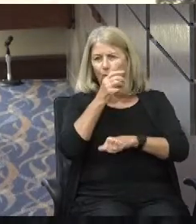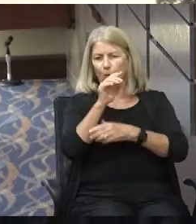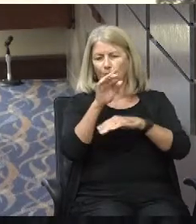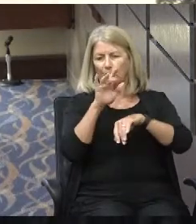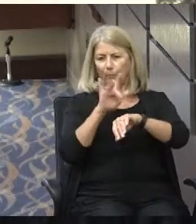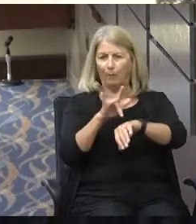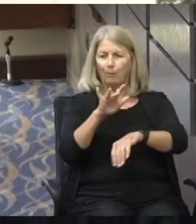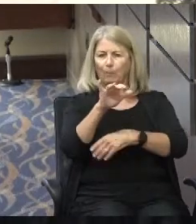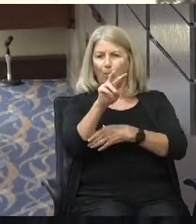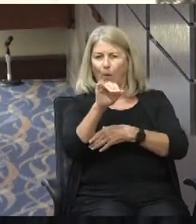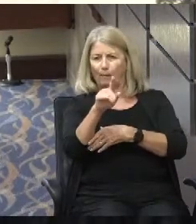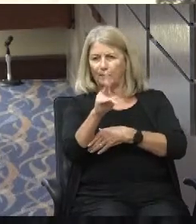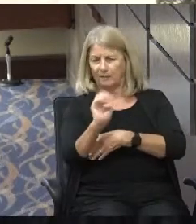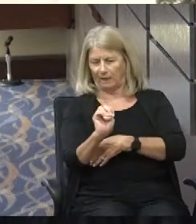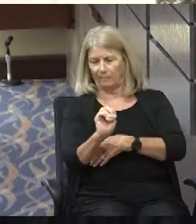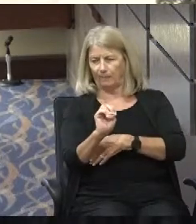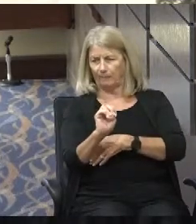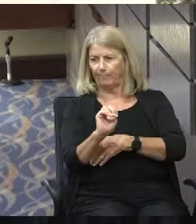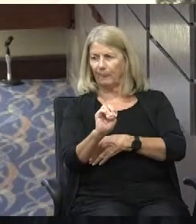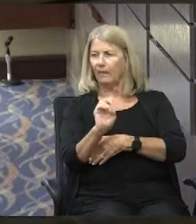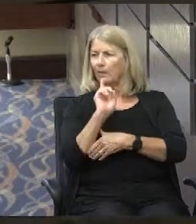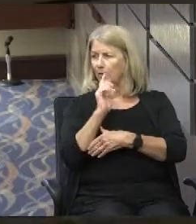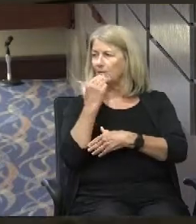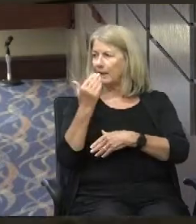right, please let us know. Absolutely. Thank you. Yep, absolutely.